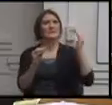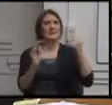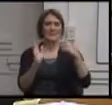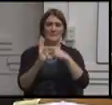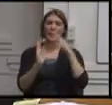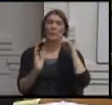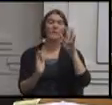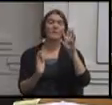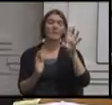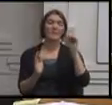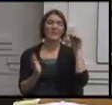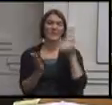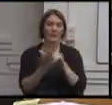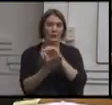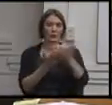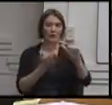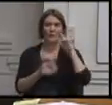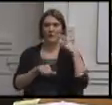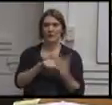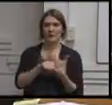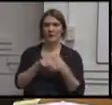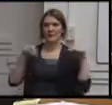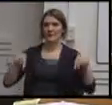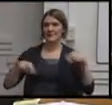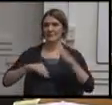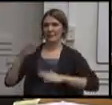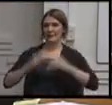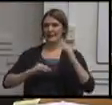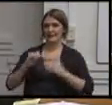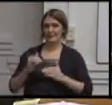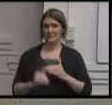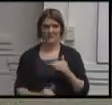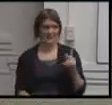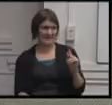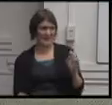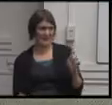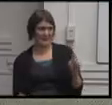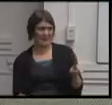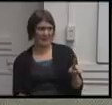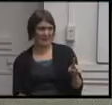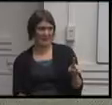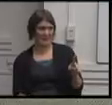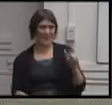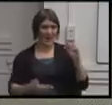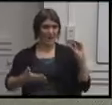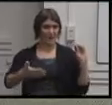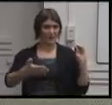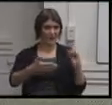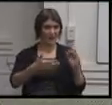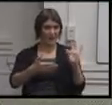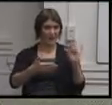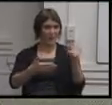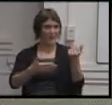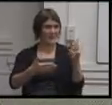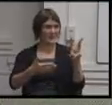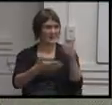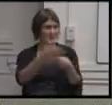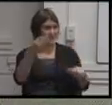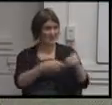be about a $450,000 project. Okay, so does that mean we can't factor that into the next FY16?